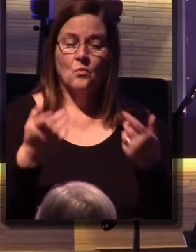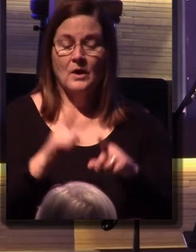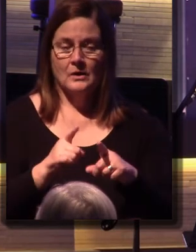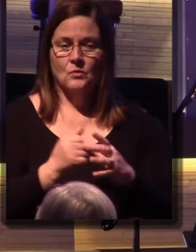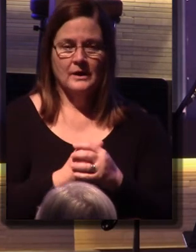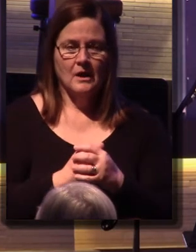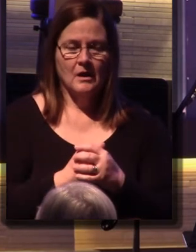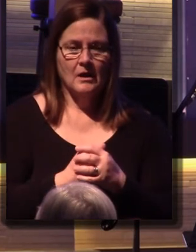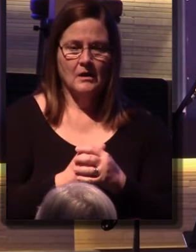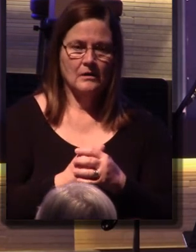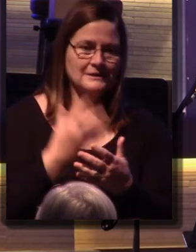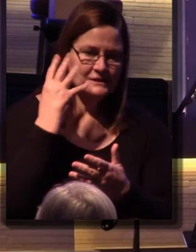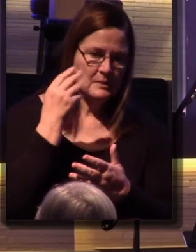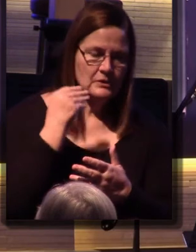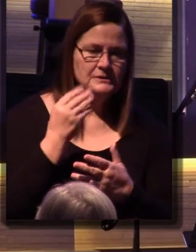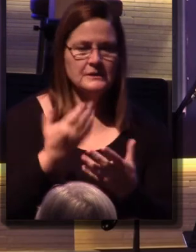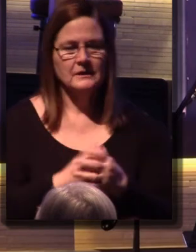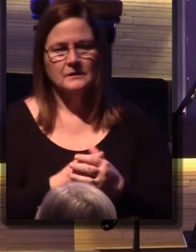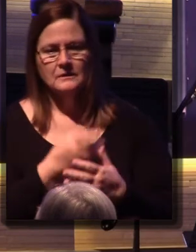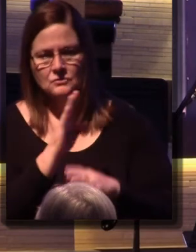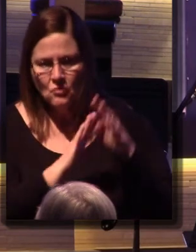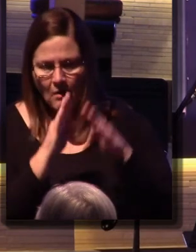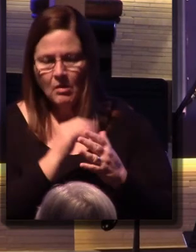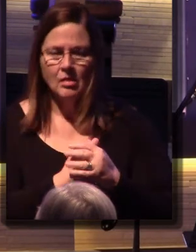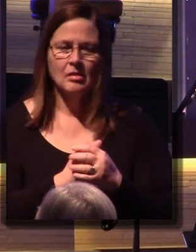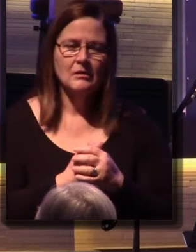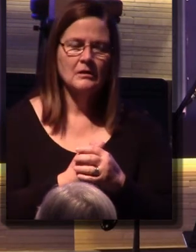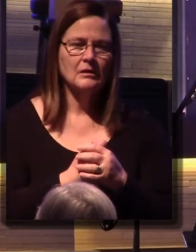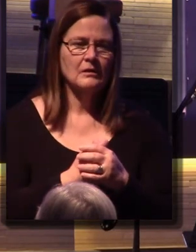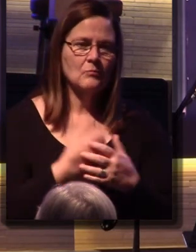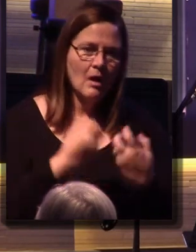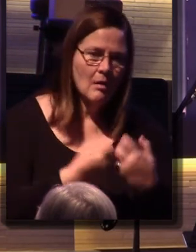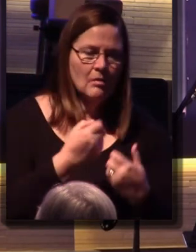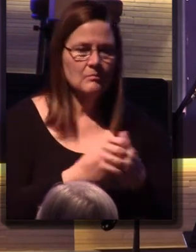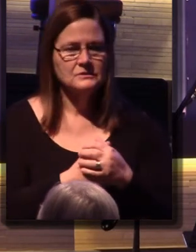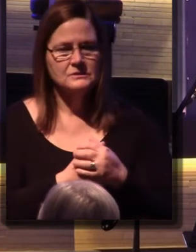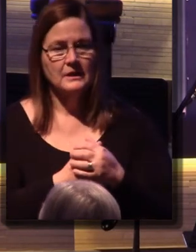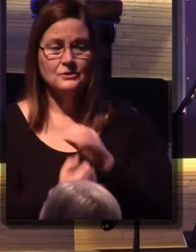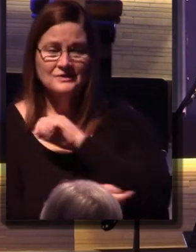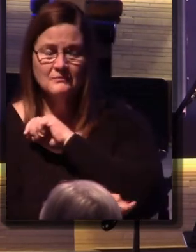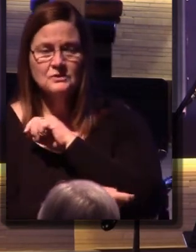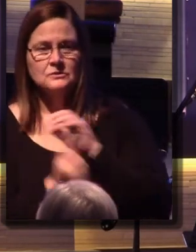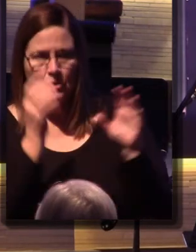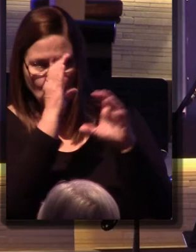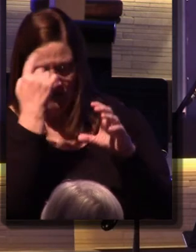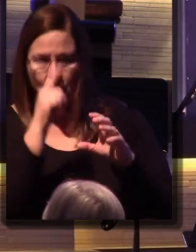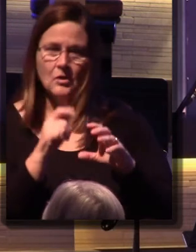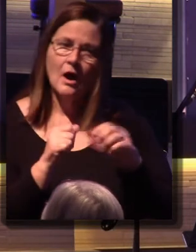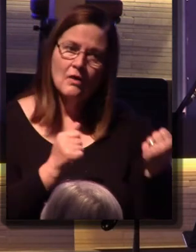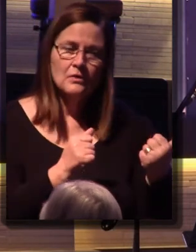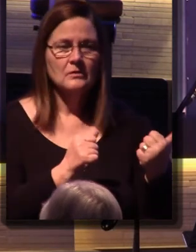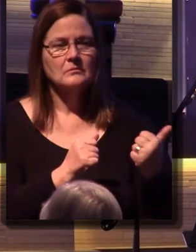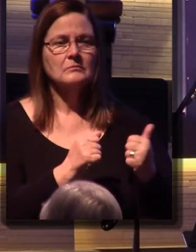find ourselves in the midst of whatever that trial is, whatever that you imagined at the beginning of the service, and you are tempted to look